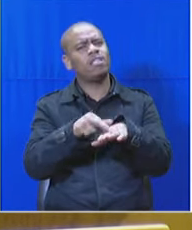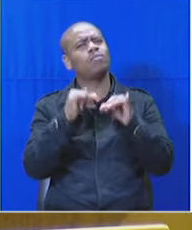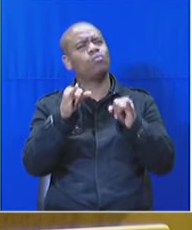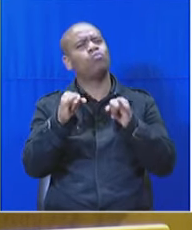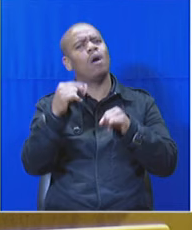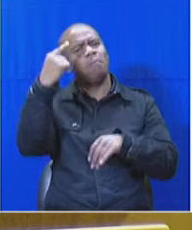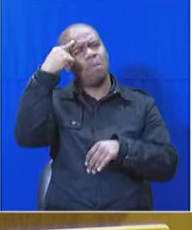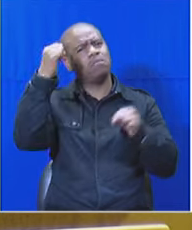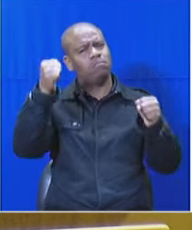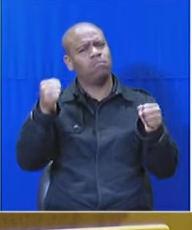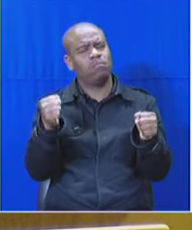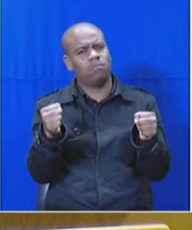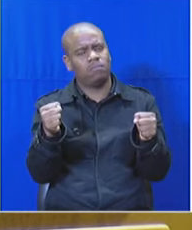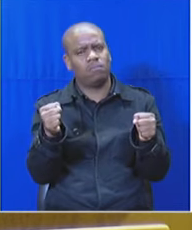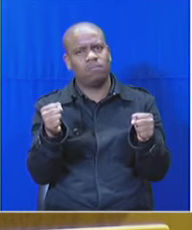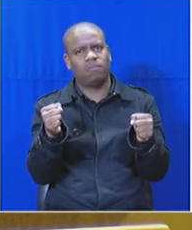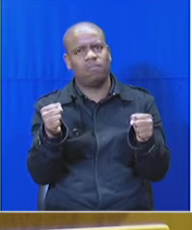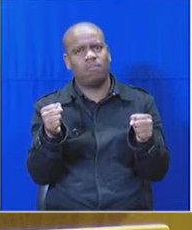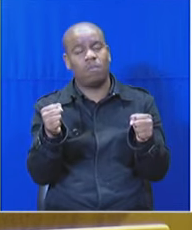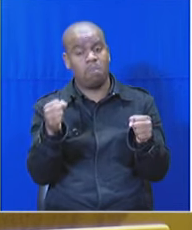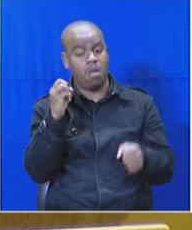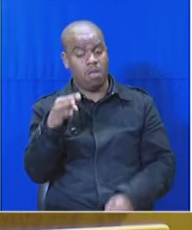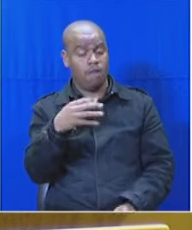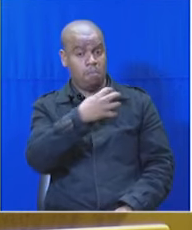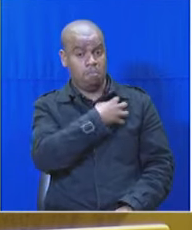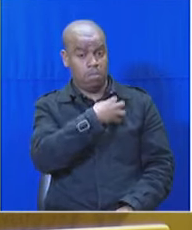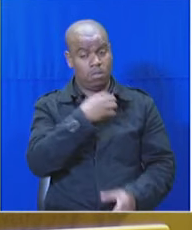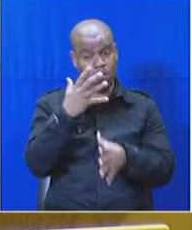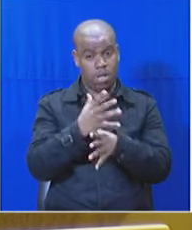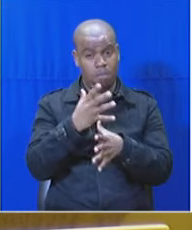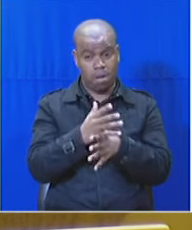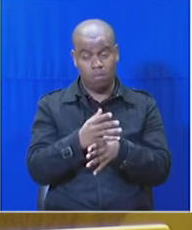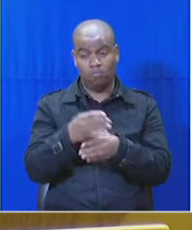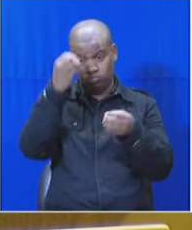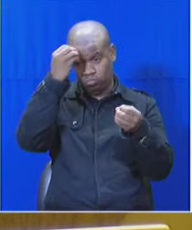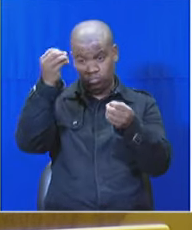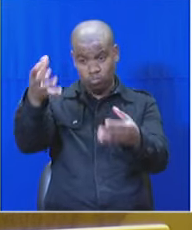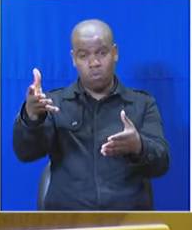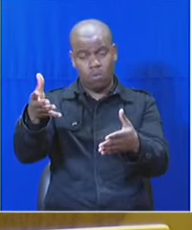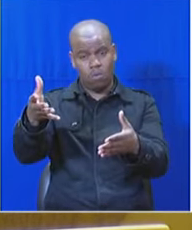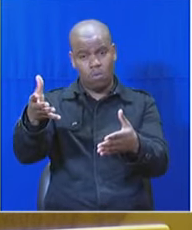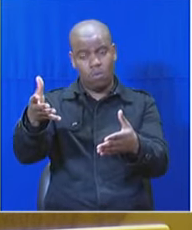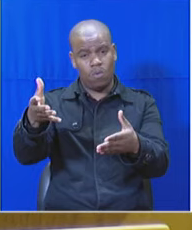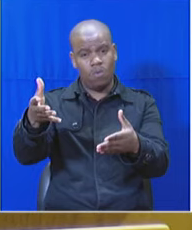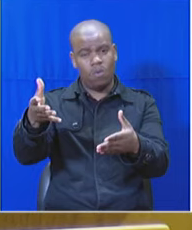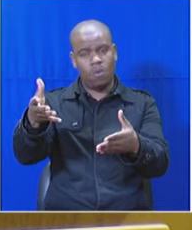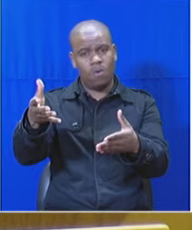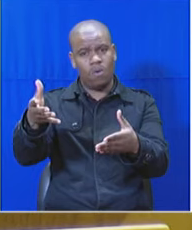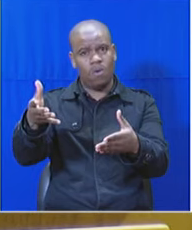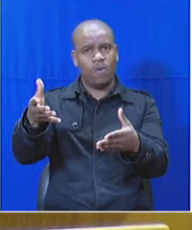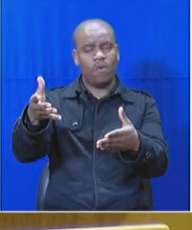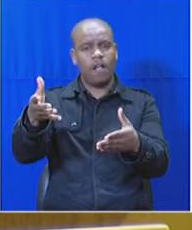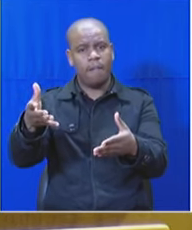when the Minister of Labor said the minimum wage for farm workers, decides then that they